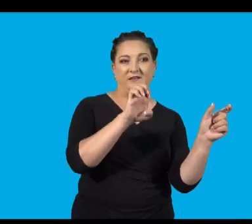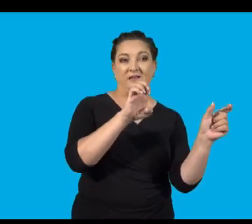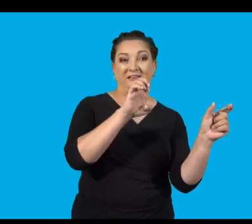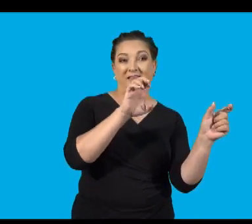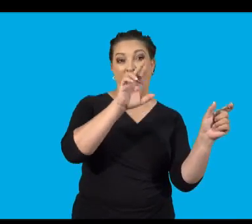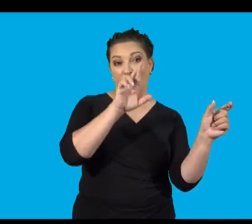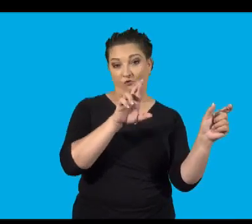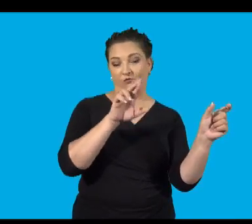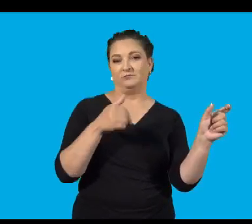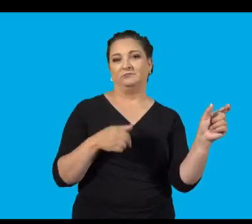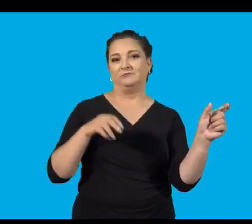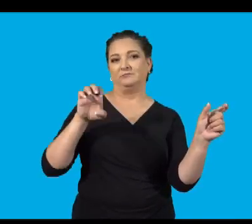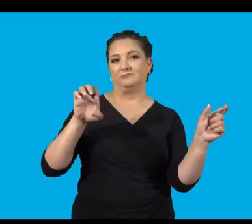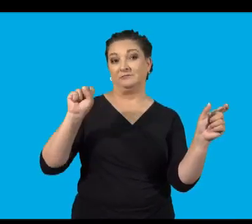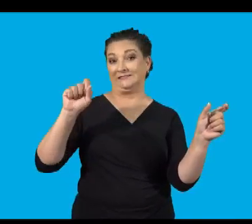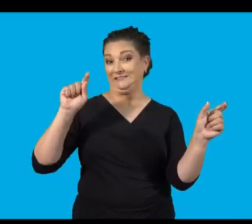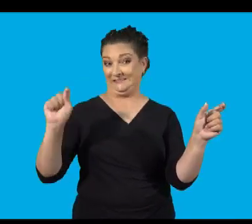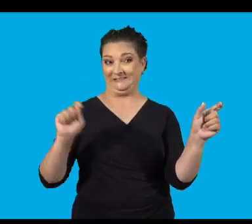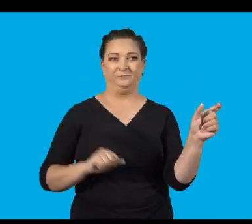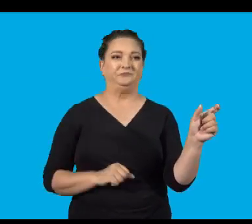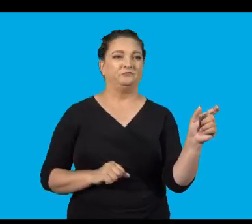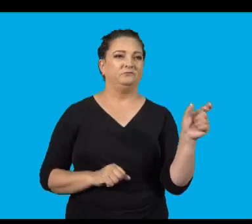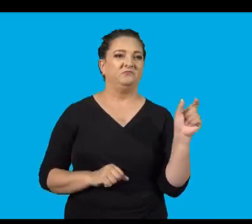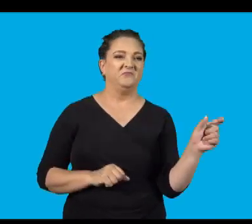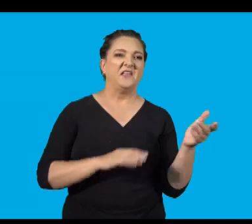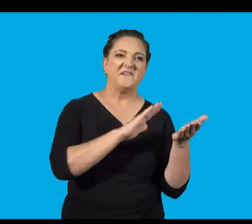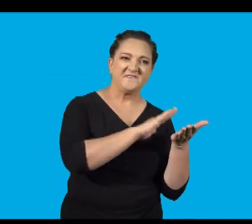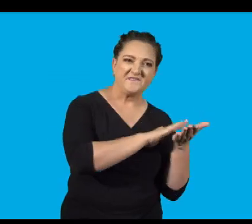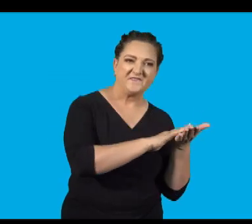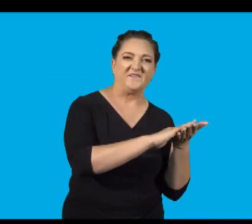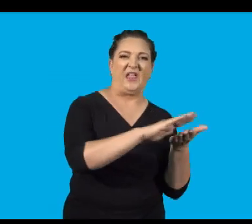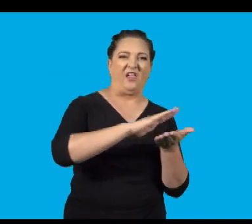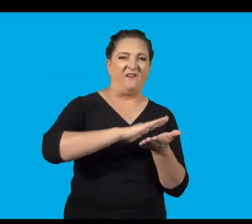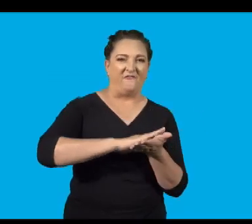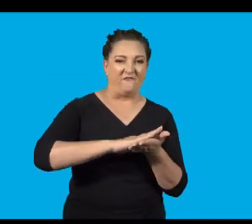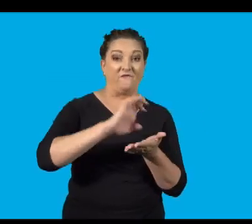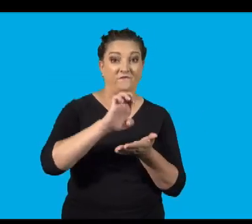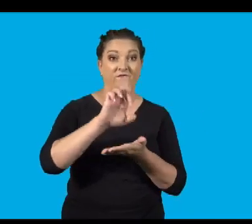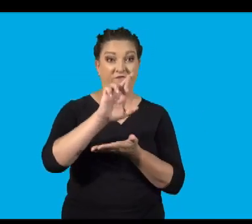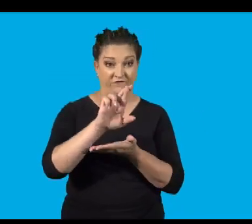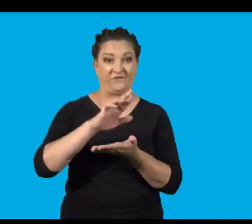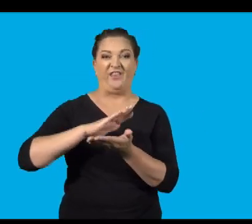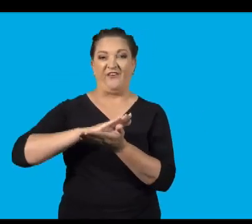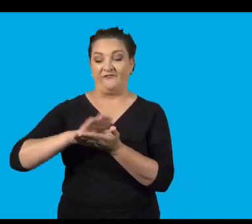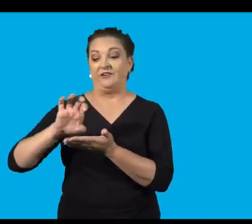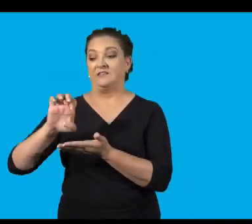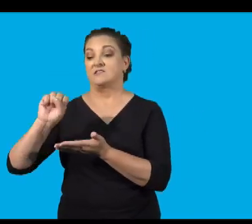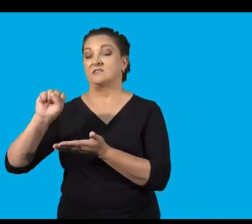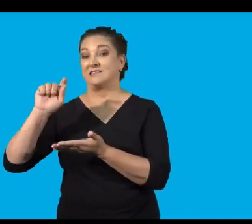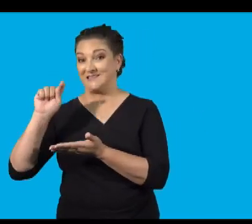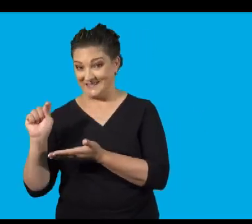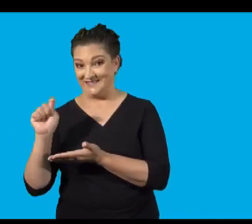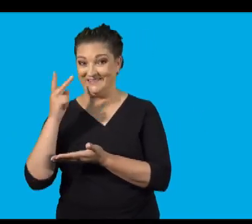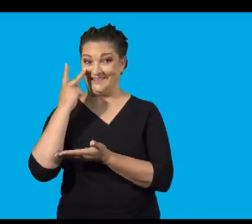and easiest, we replace it with an I. Flat, flatter, flattest. So when we have a single vowel sound, see